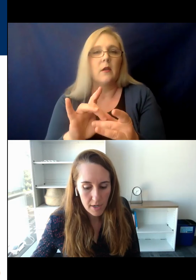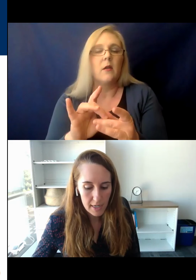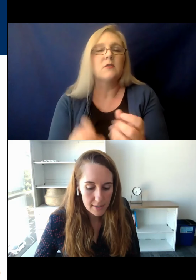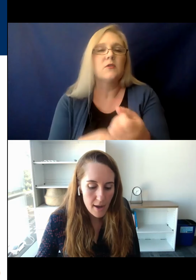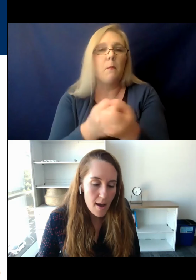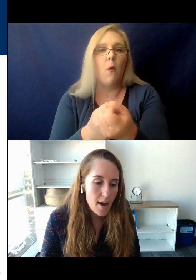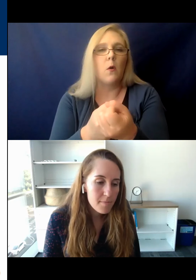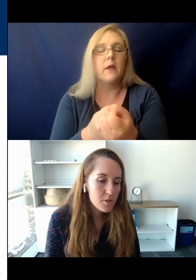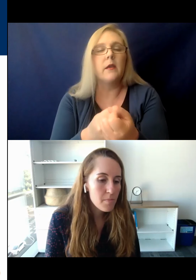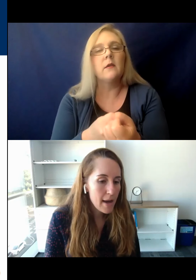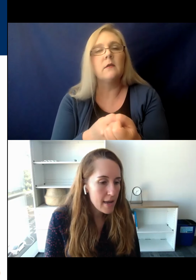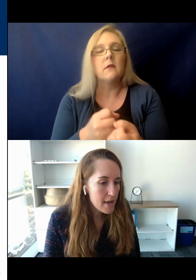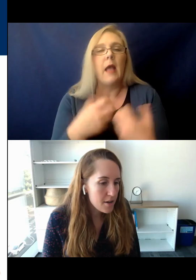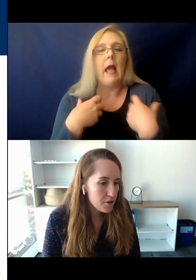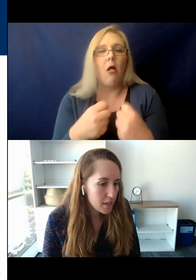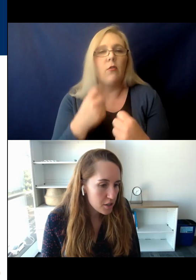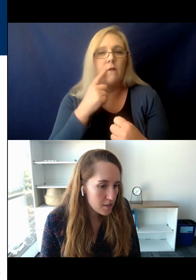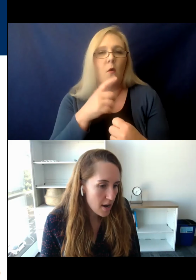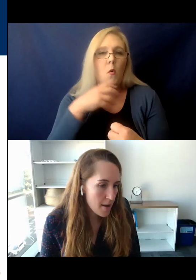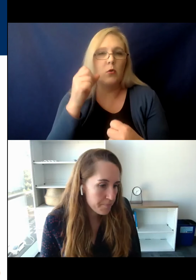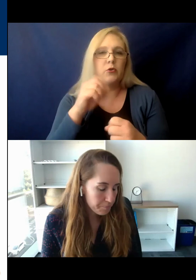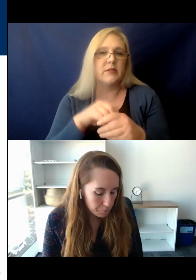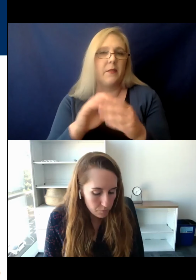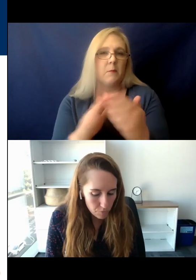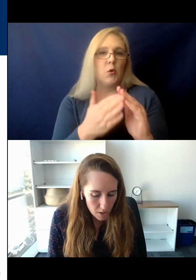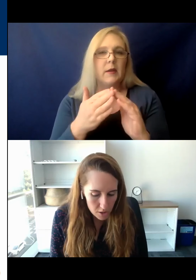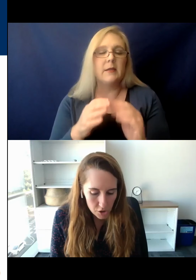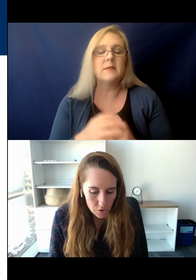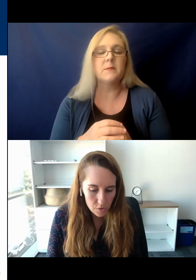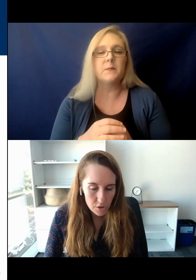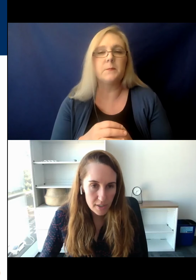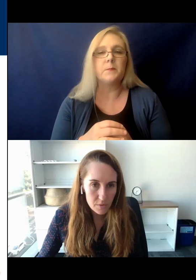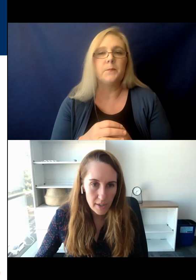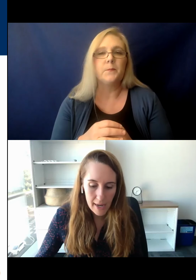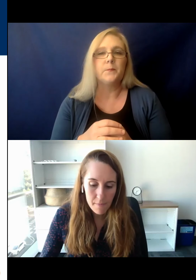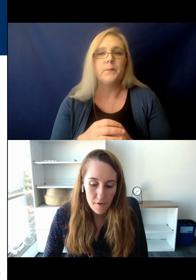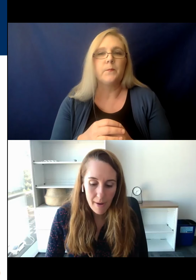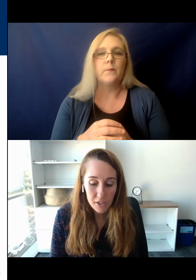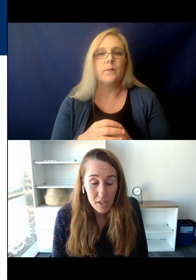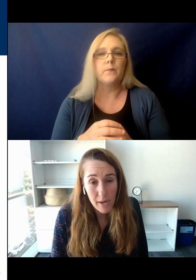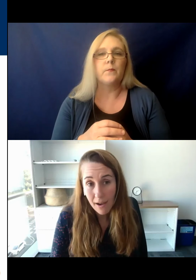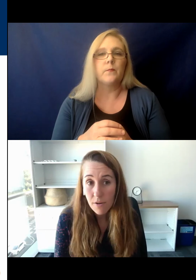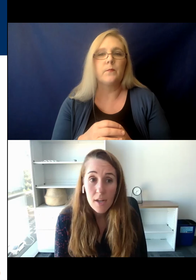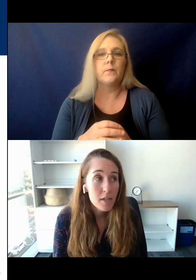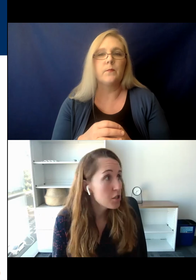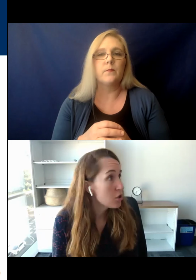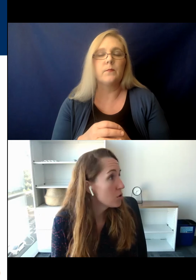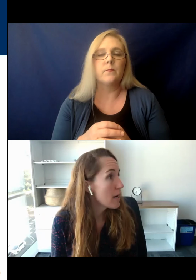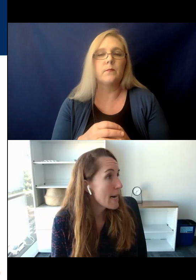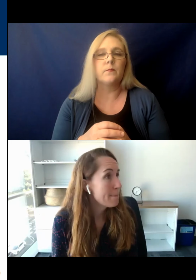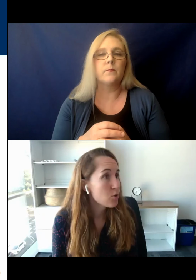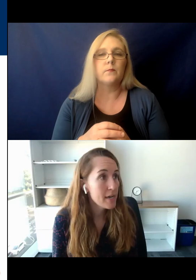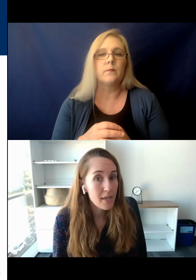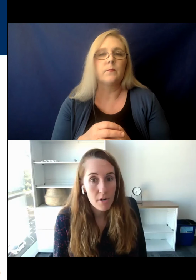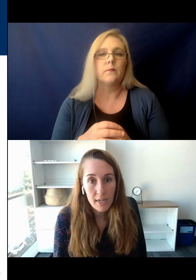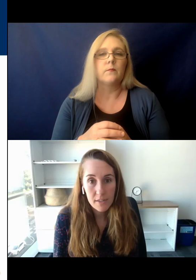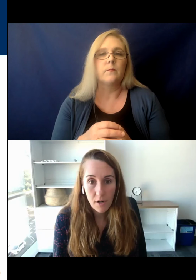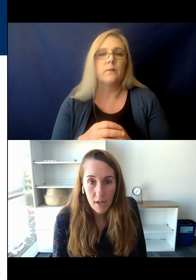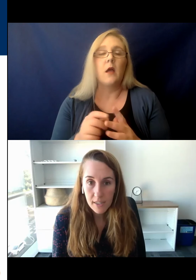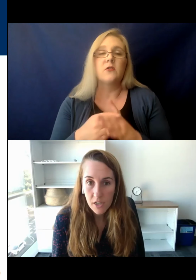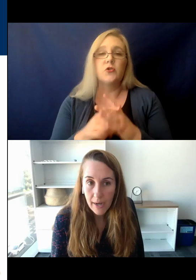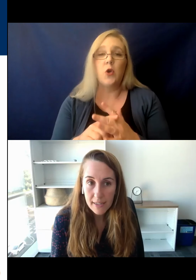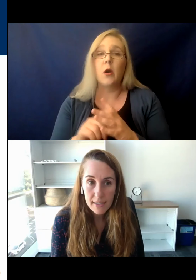their communities. So my introduction to this work came from actually going out to 20